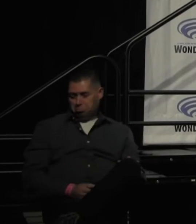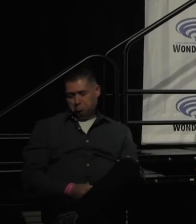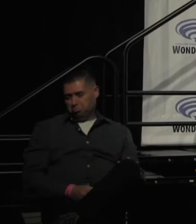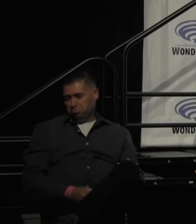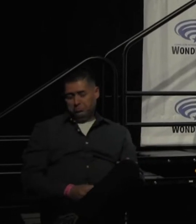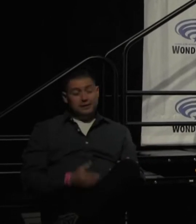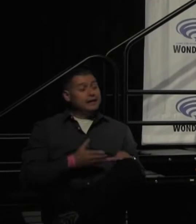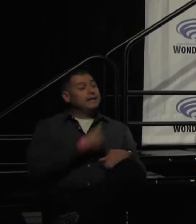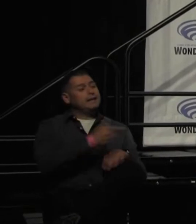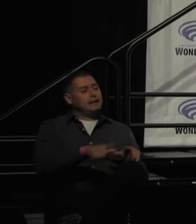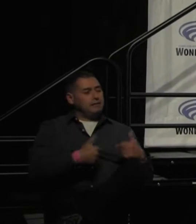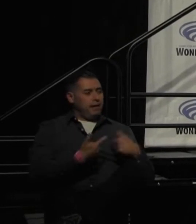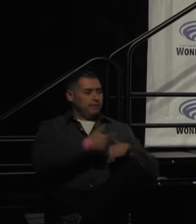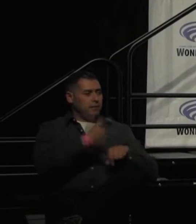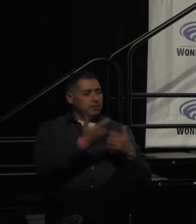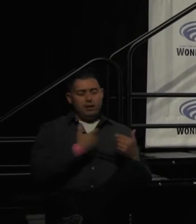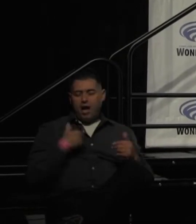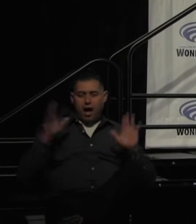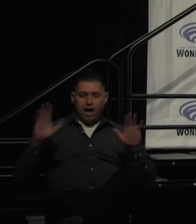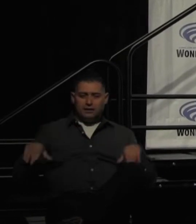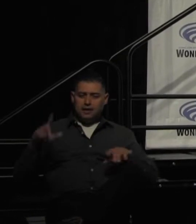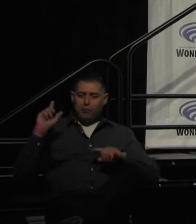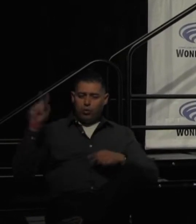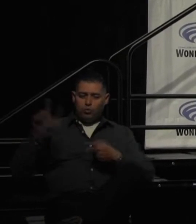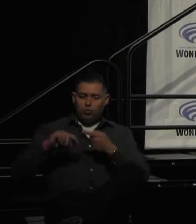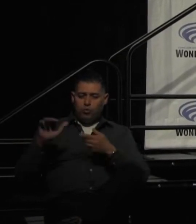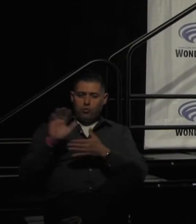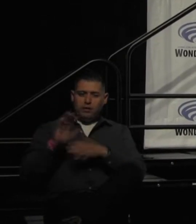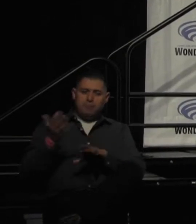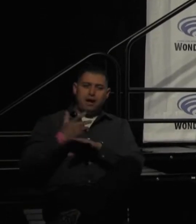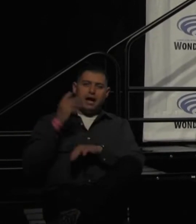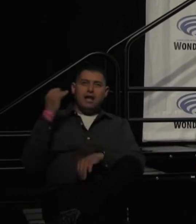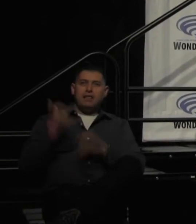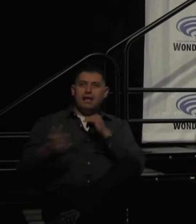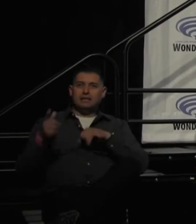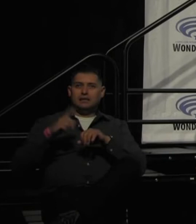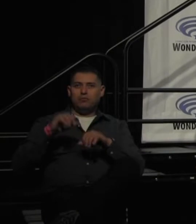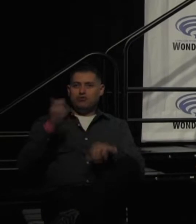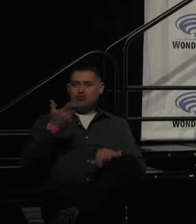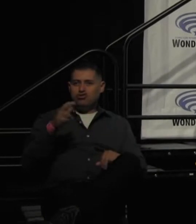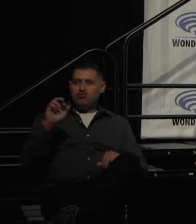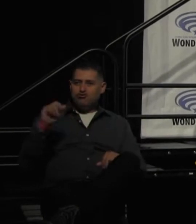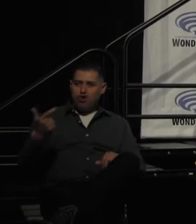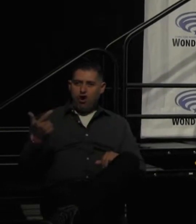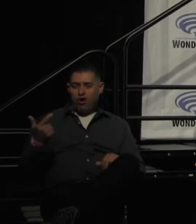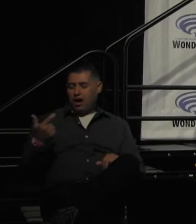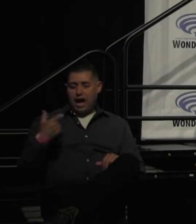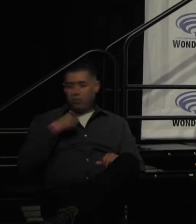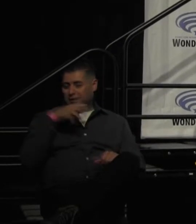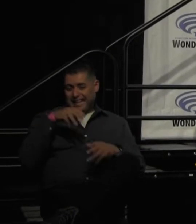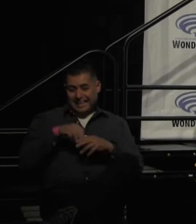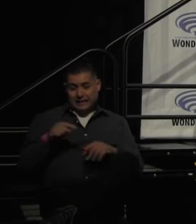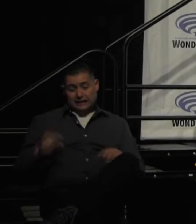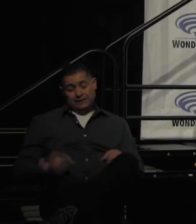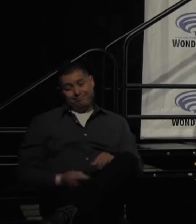next lifetime. No, I quit going to your movies when I went to the last Cheech and Chong movie and I wasn't in it. Yeah.